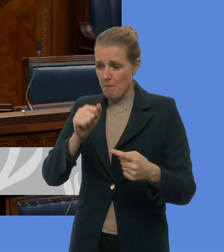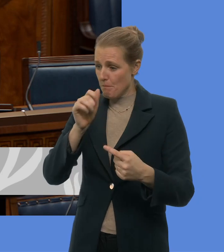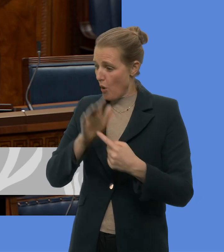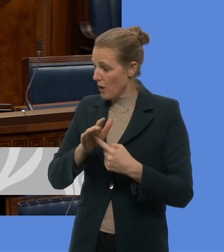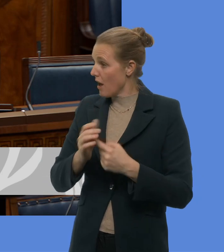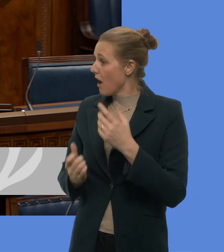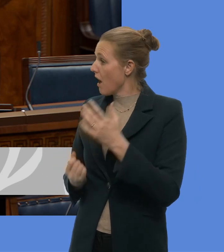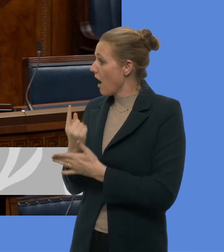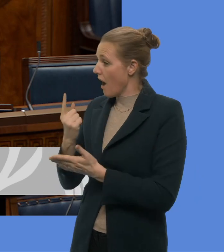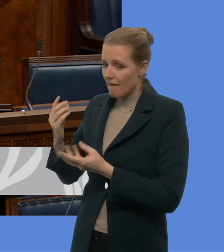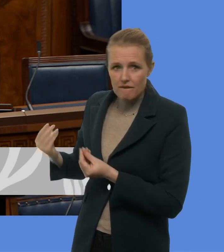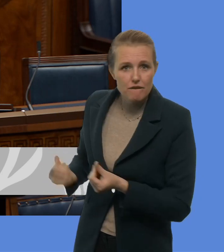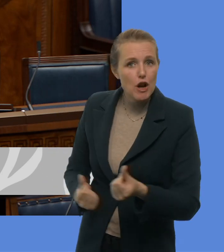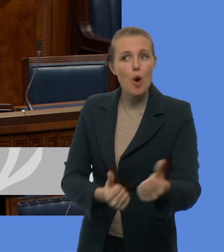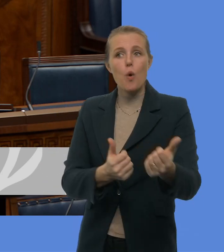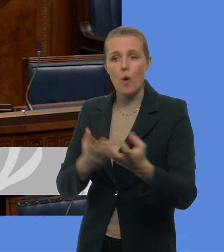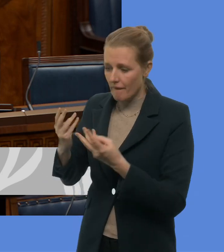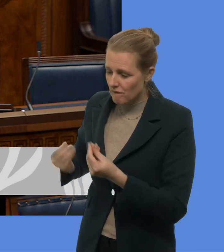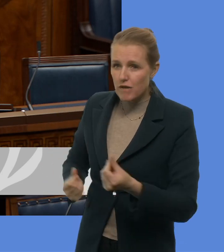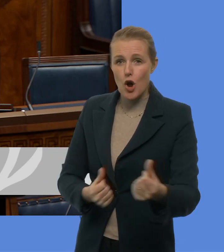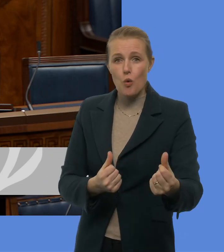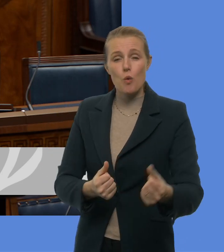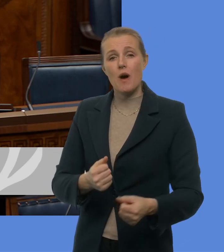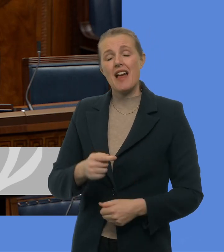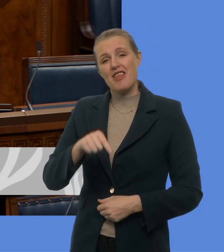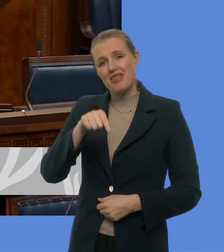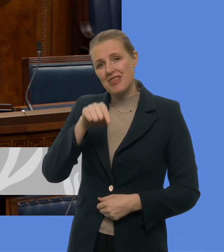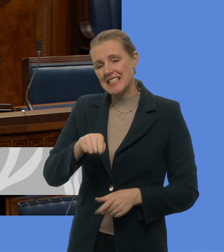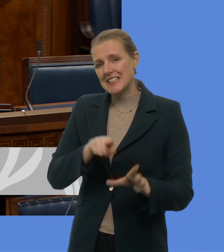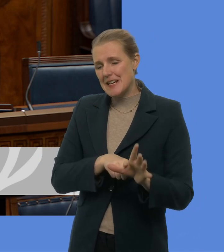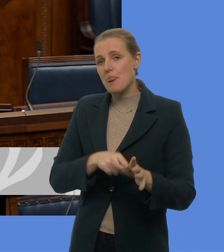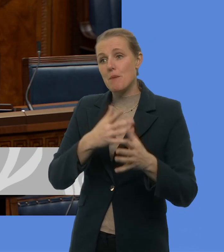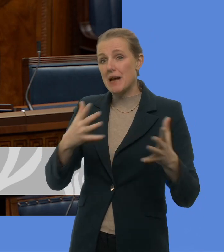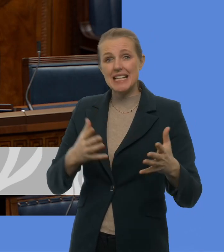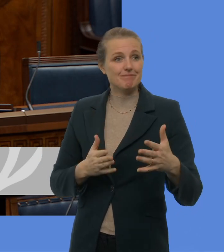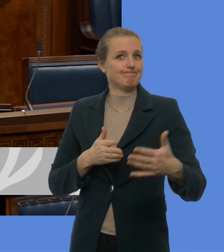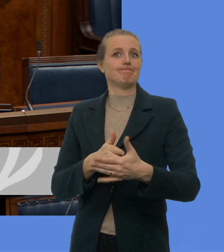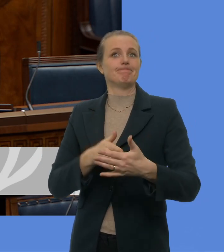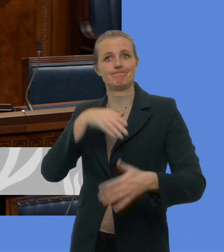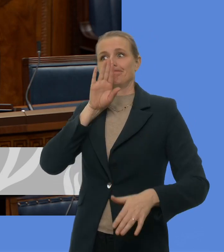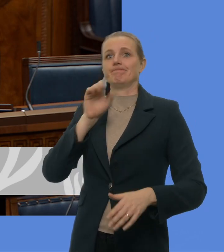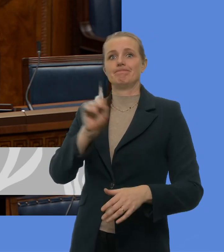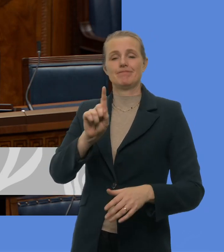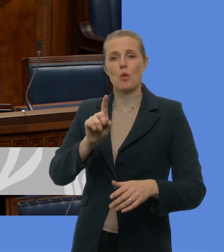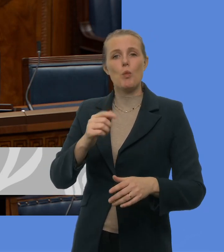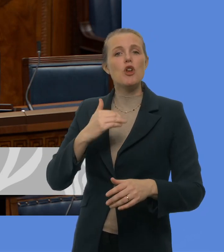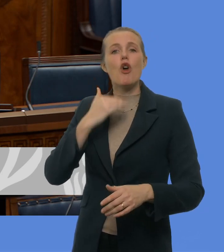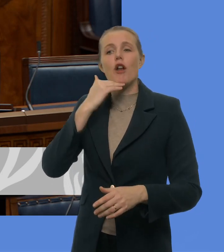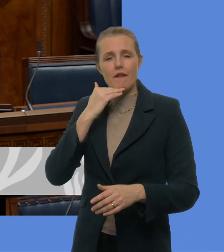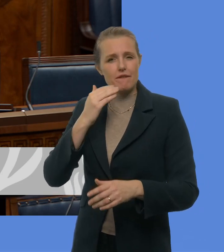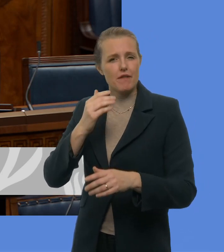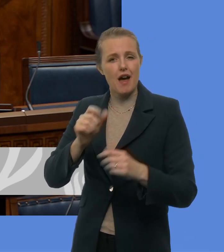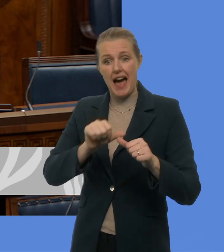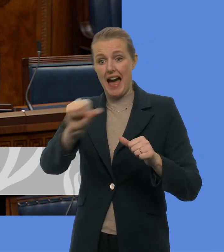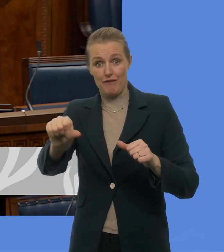the biggest obstacle this winter has been lack of community care, whether that be care homes or domiciliary packages. So we have to